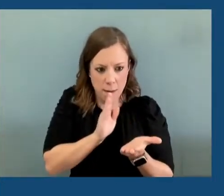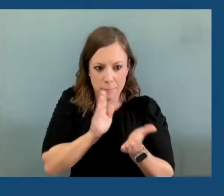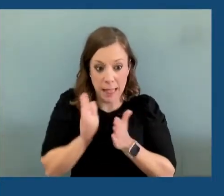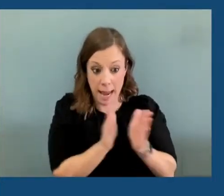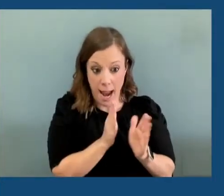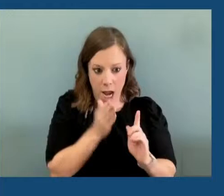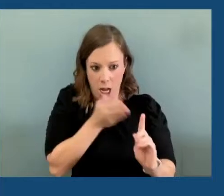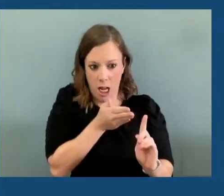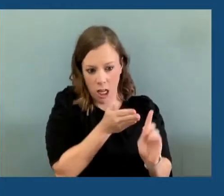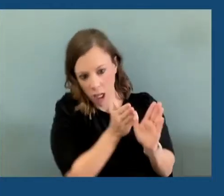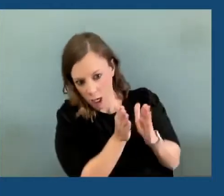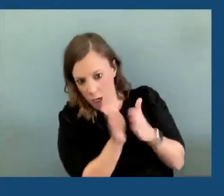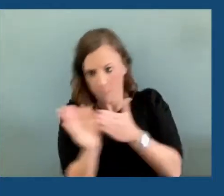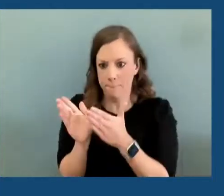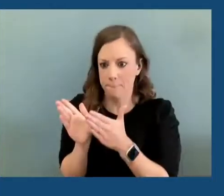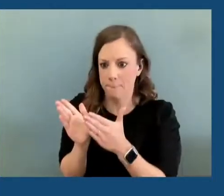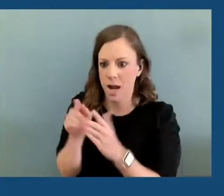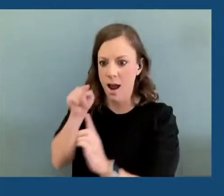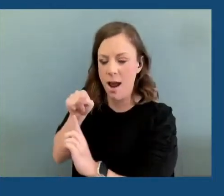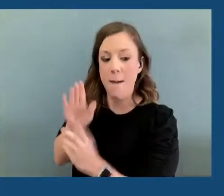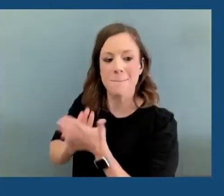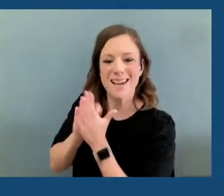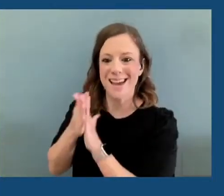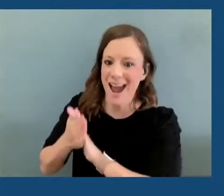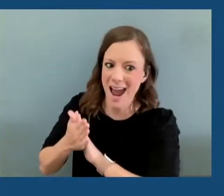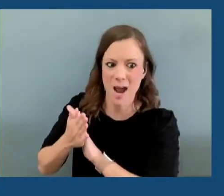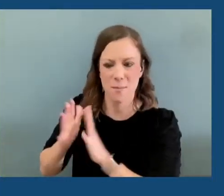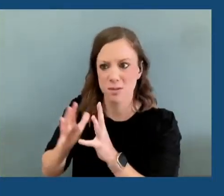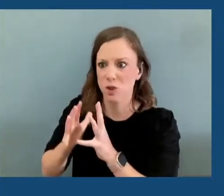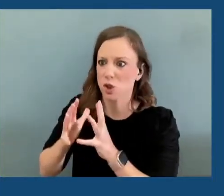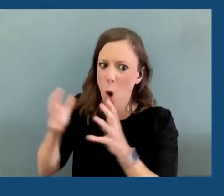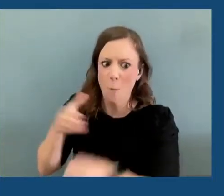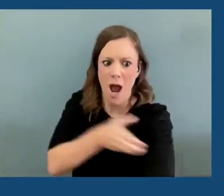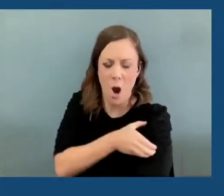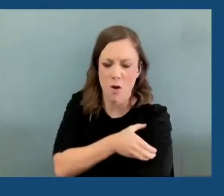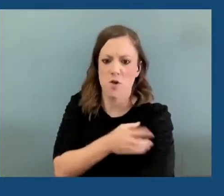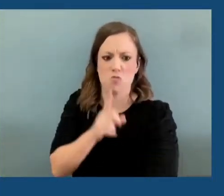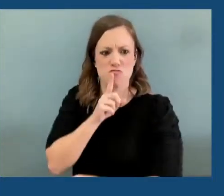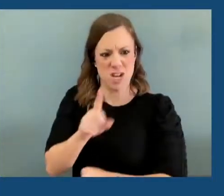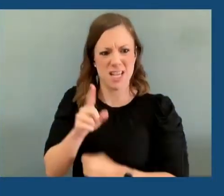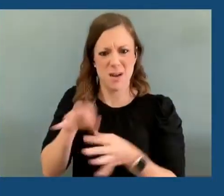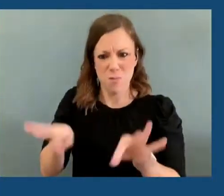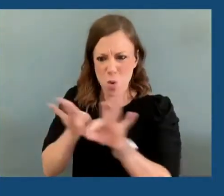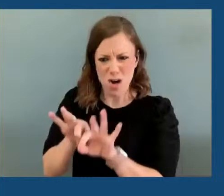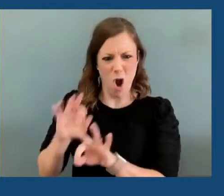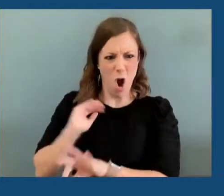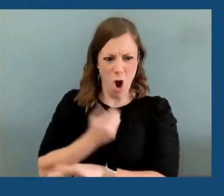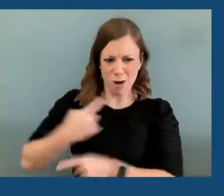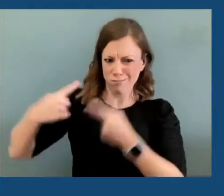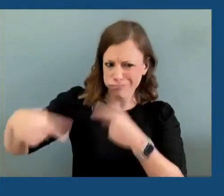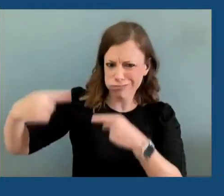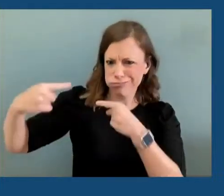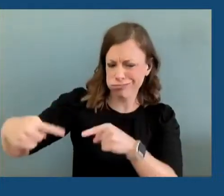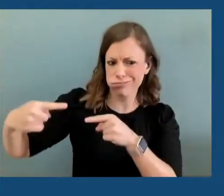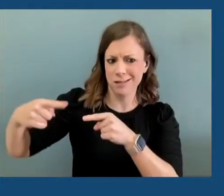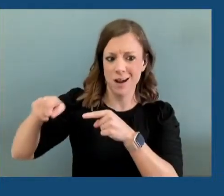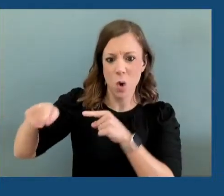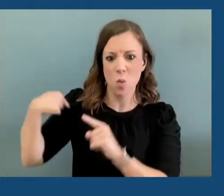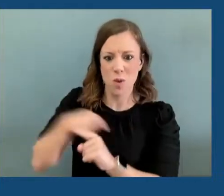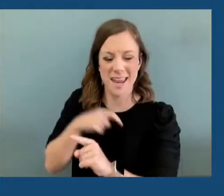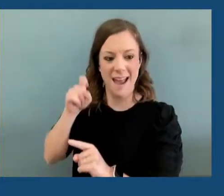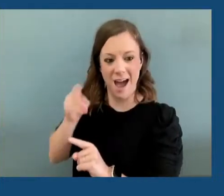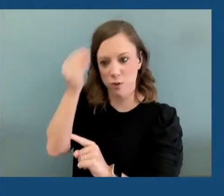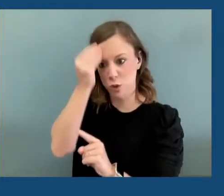And it just makes us feel good about some of these fights as we as we have to weigh in on all of the